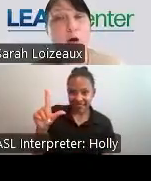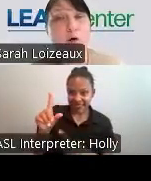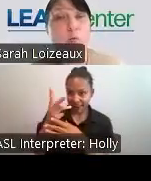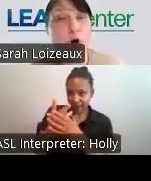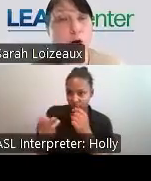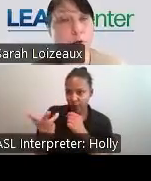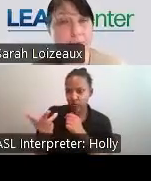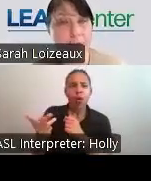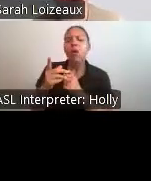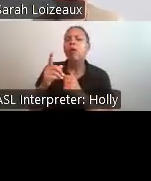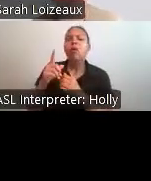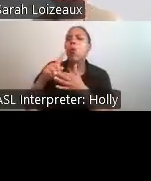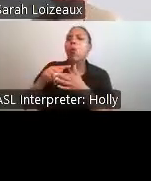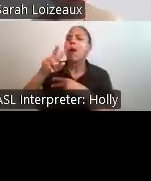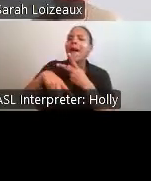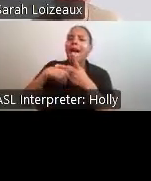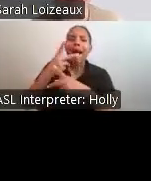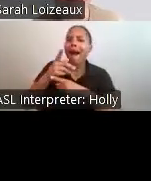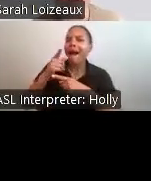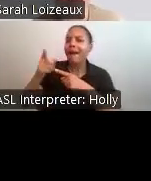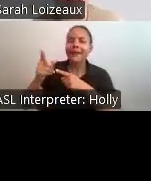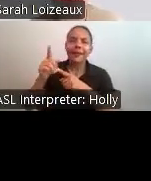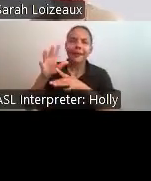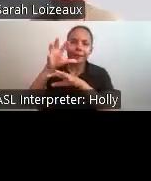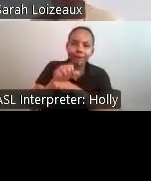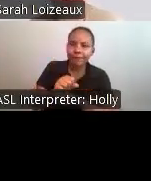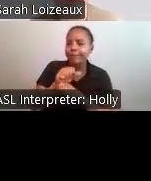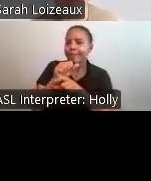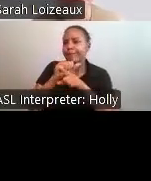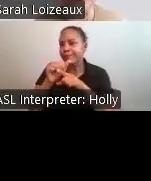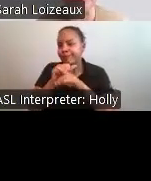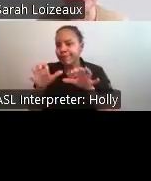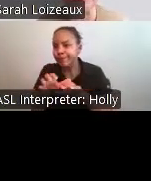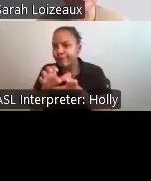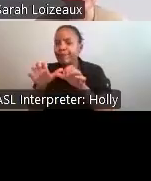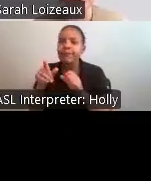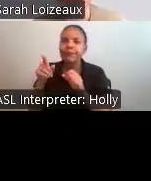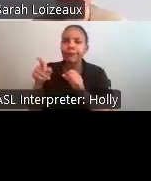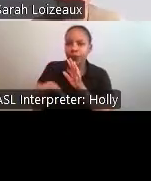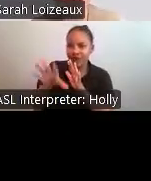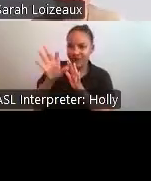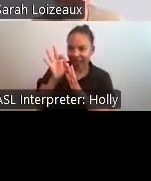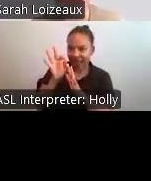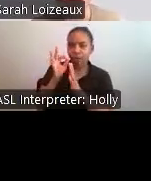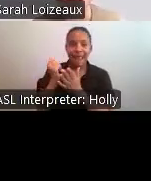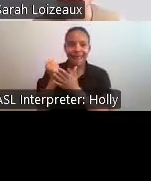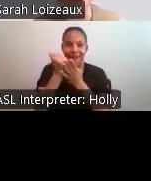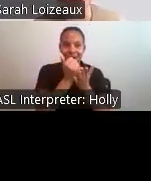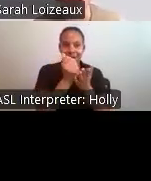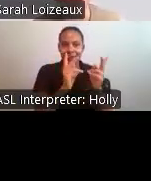you found work with employers in their openness to accommodate people with mental illness? Do you think